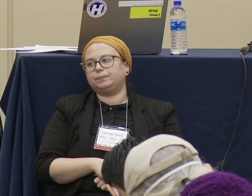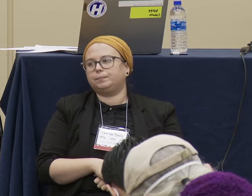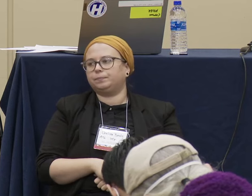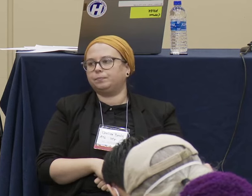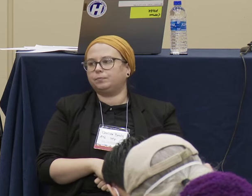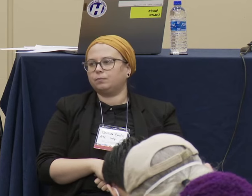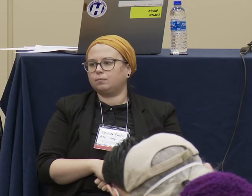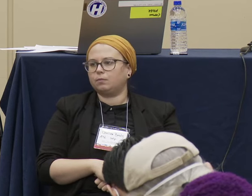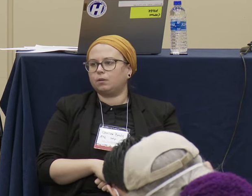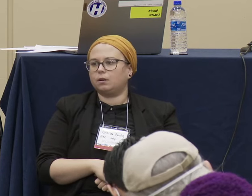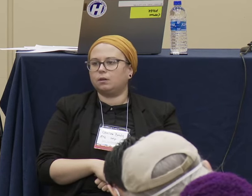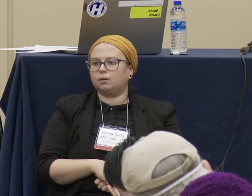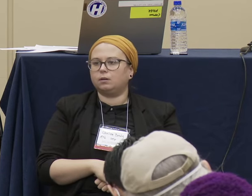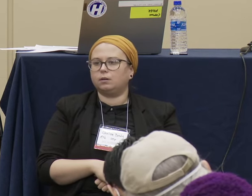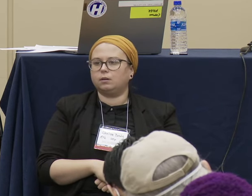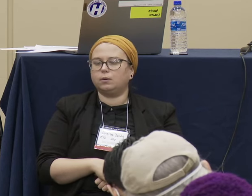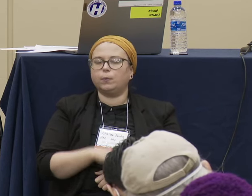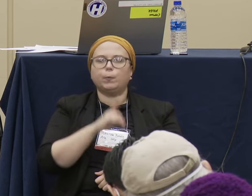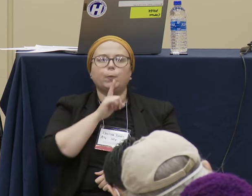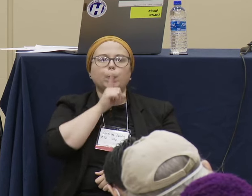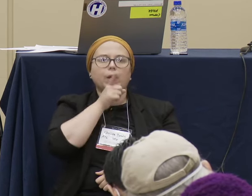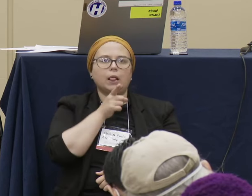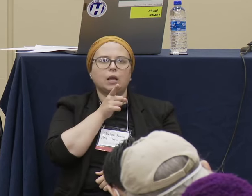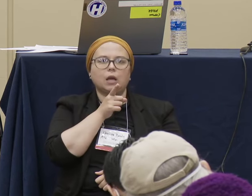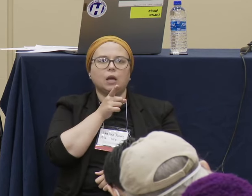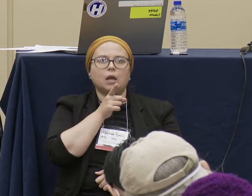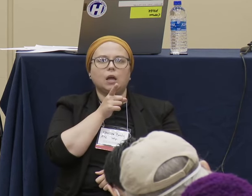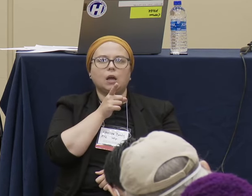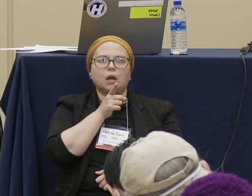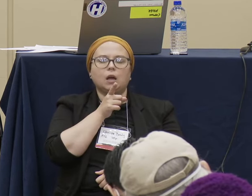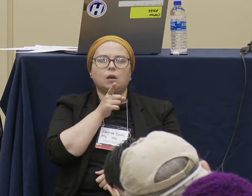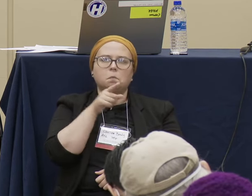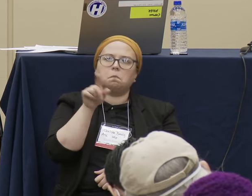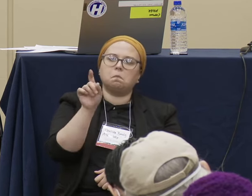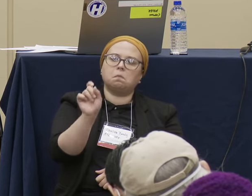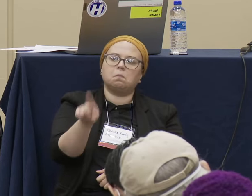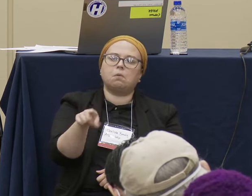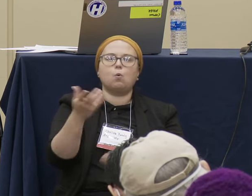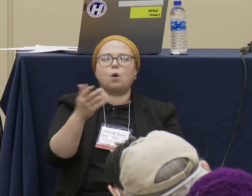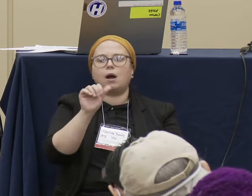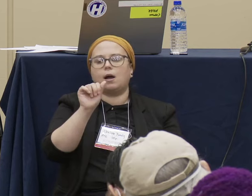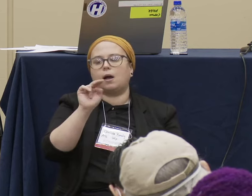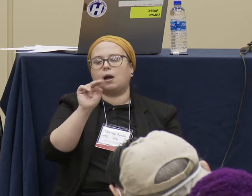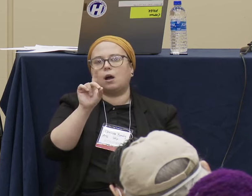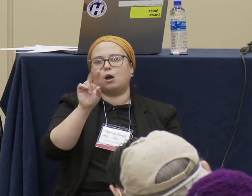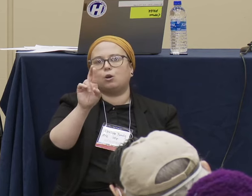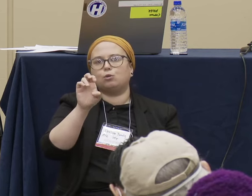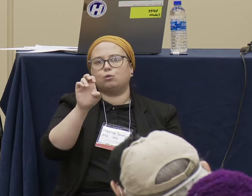that this really kind of brings the question of what, you know, Andre Gore's